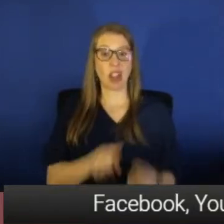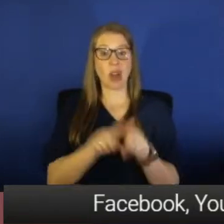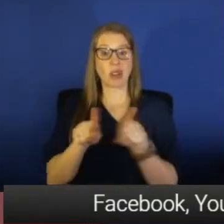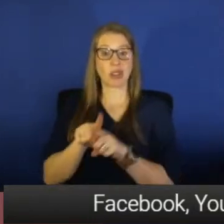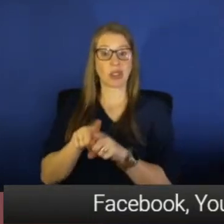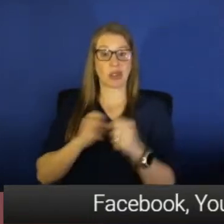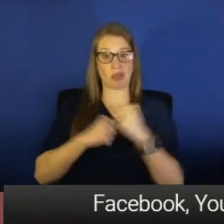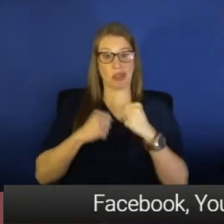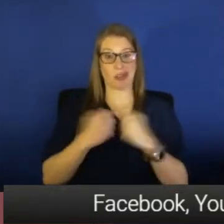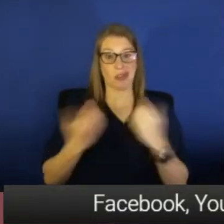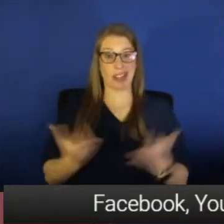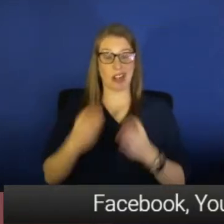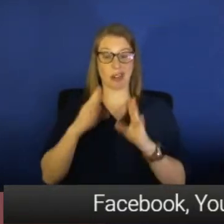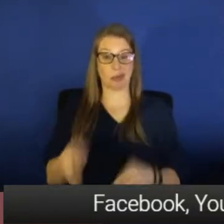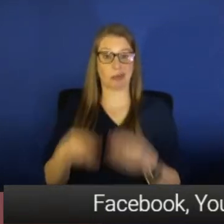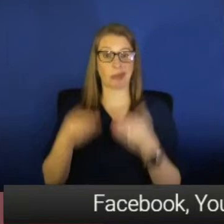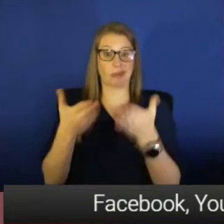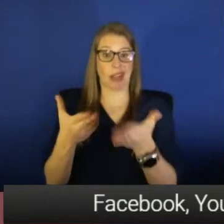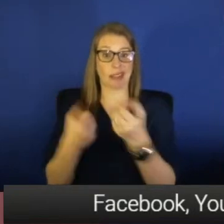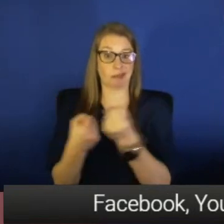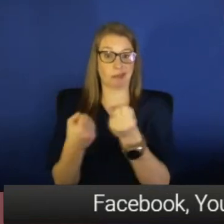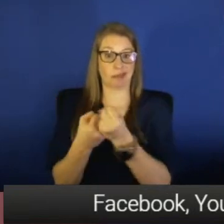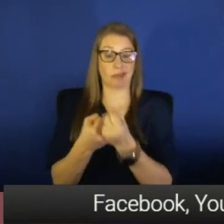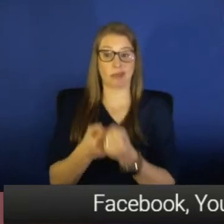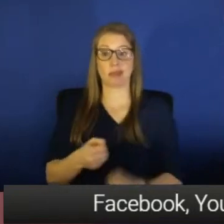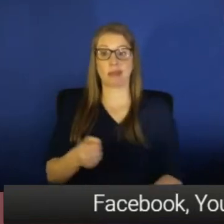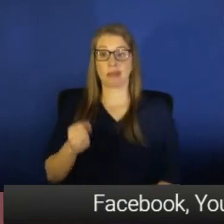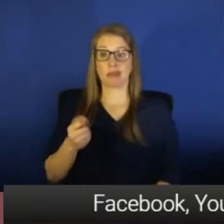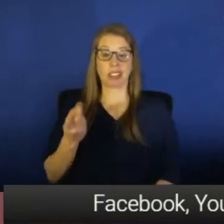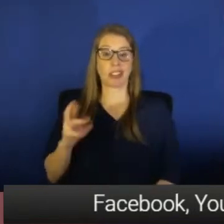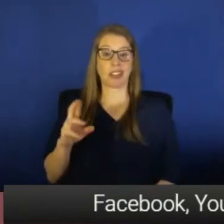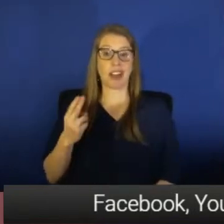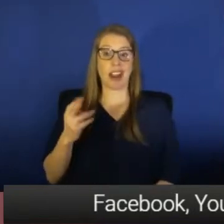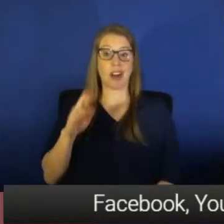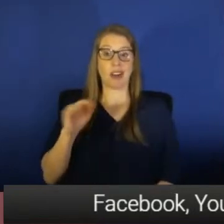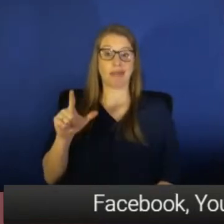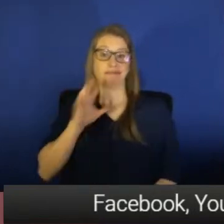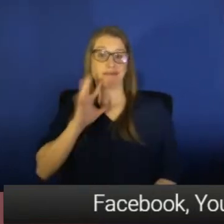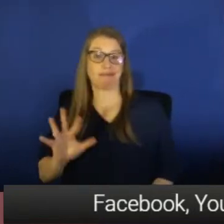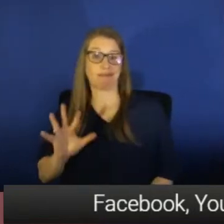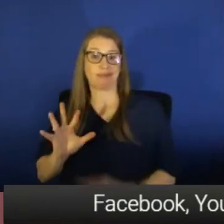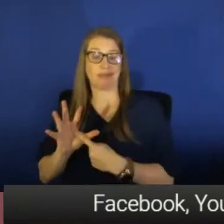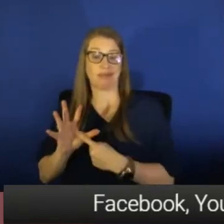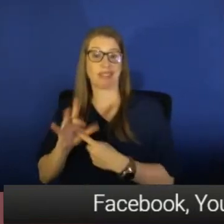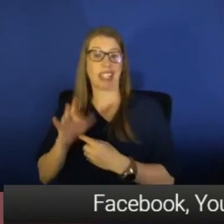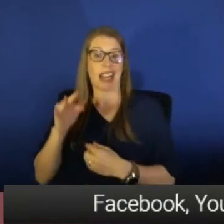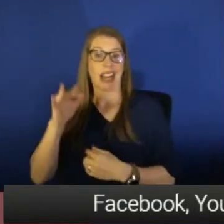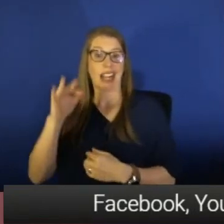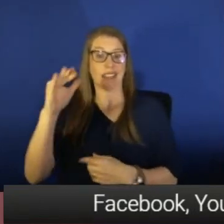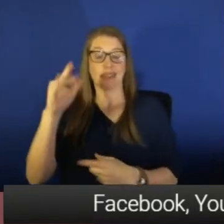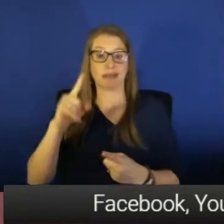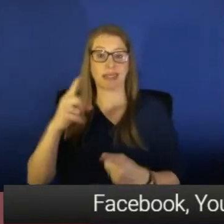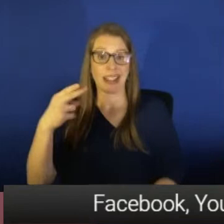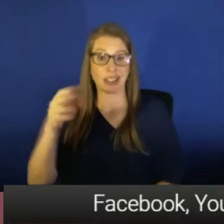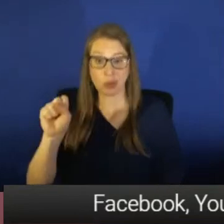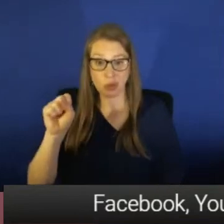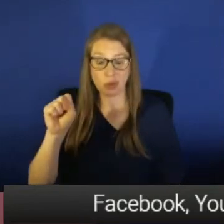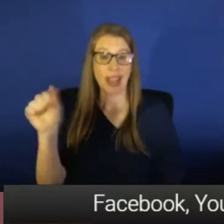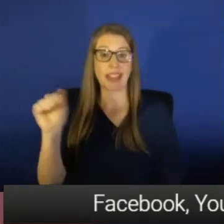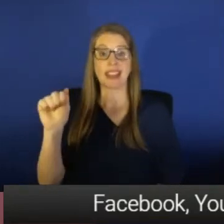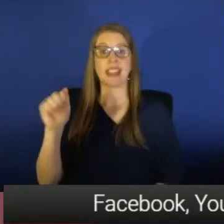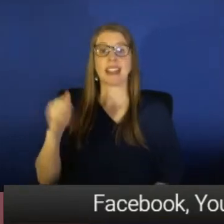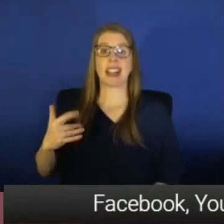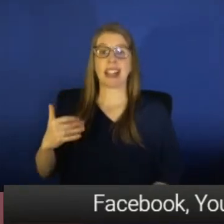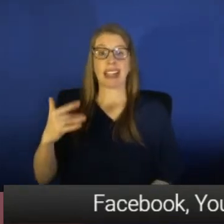from Dr. Harrell's 5-year-old all the way up through that high school athlete to really let them get there and